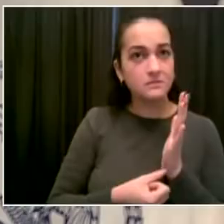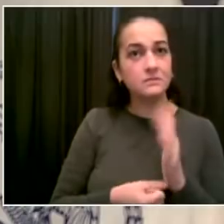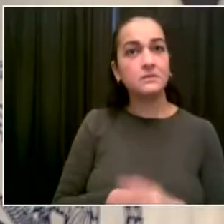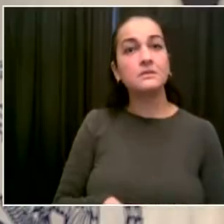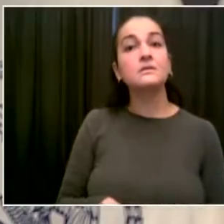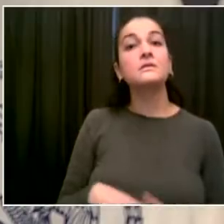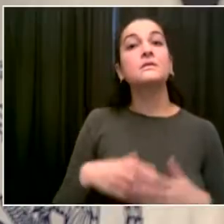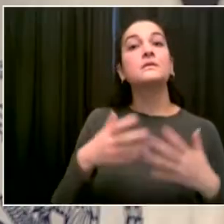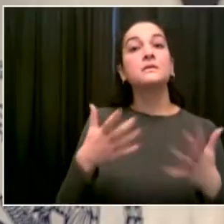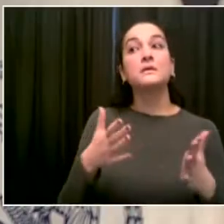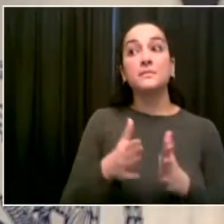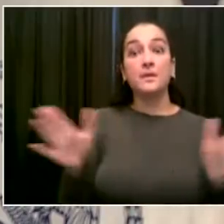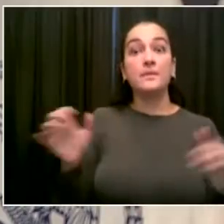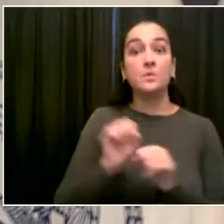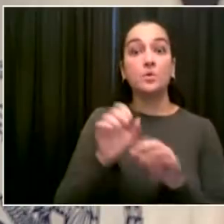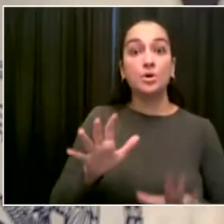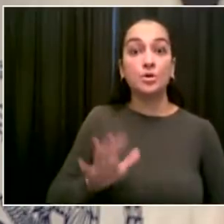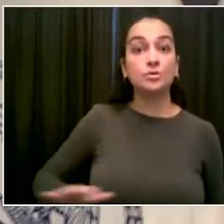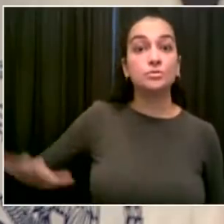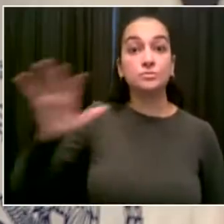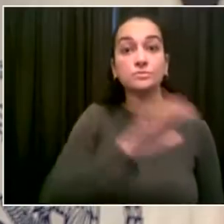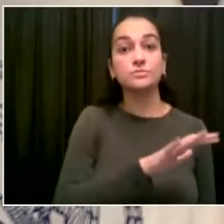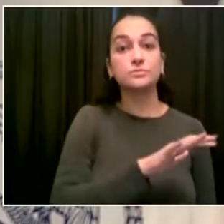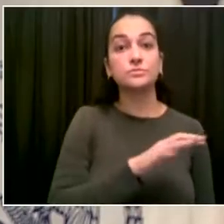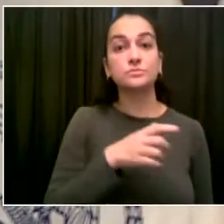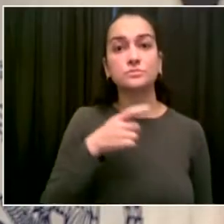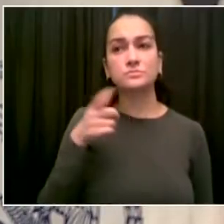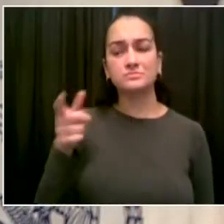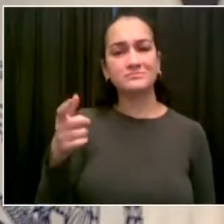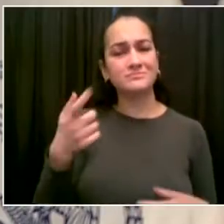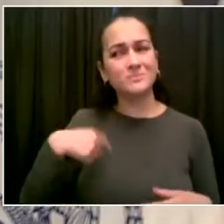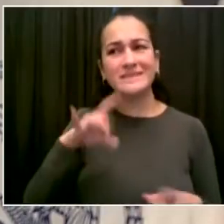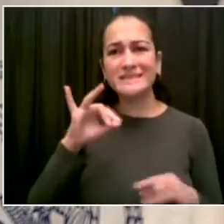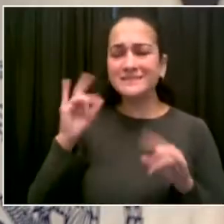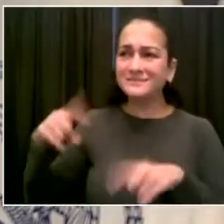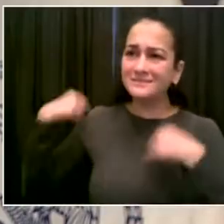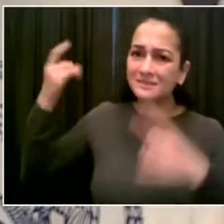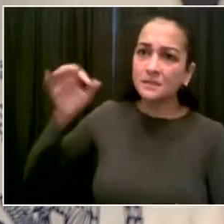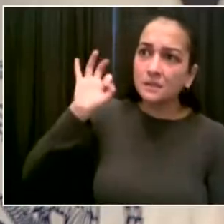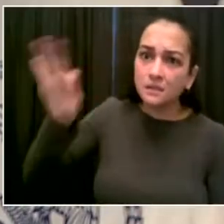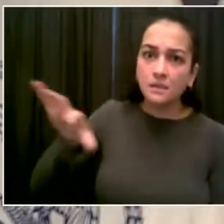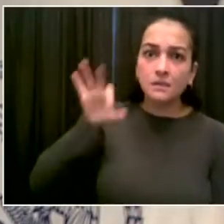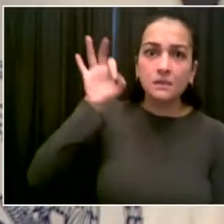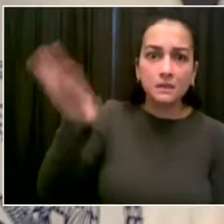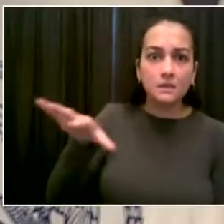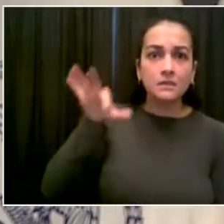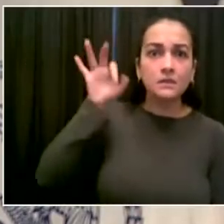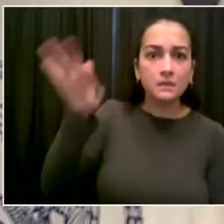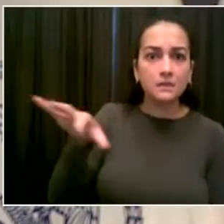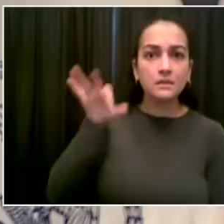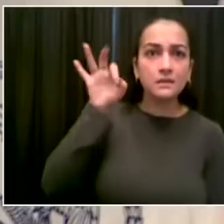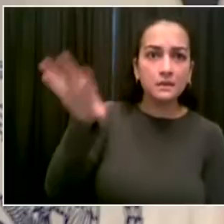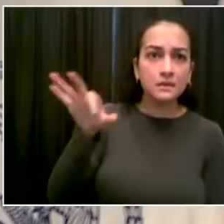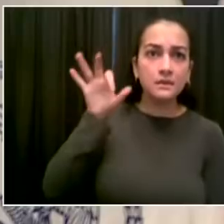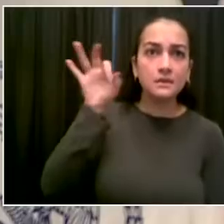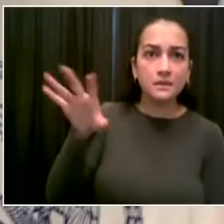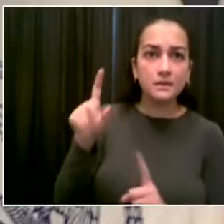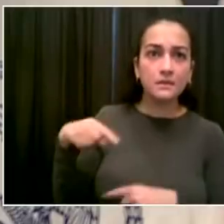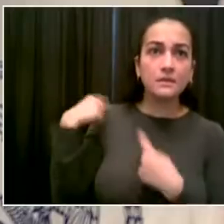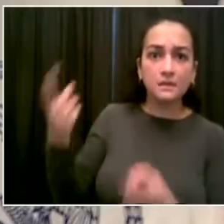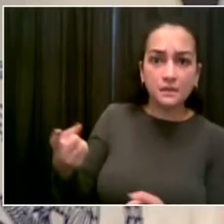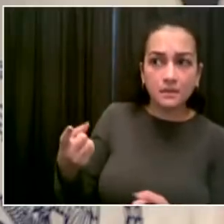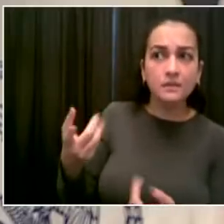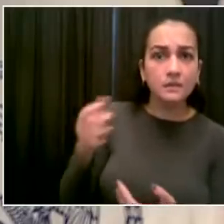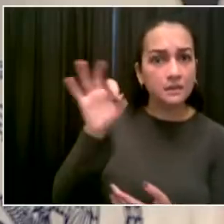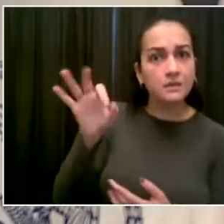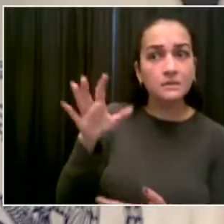time, first the voluntary approach, then the vaccine or test approach. The numbers are still not high enough. It's time for a mandate.